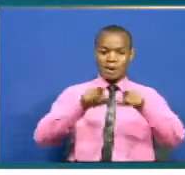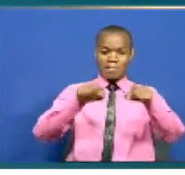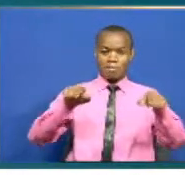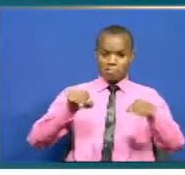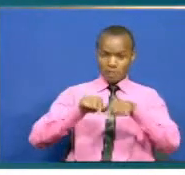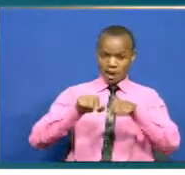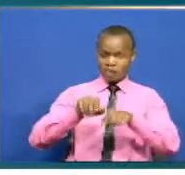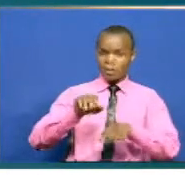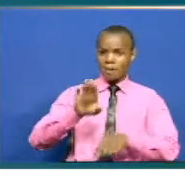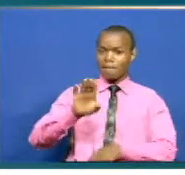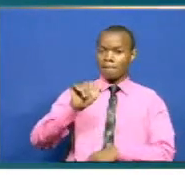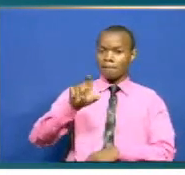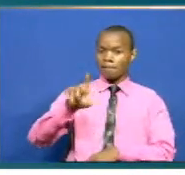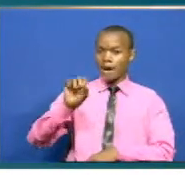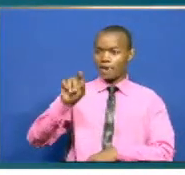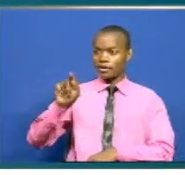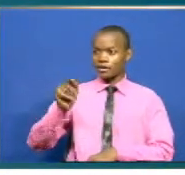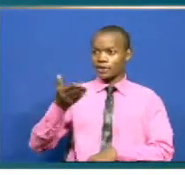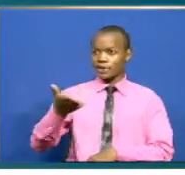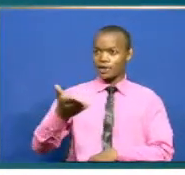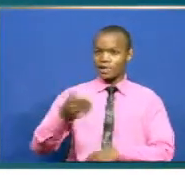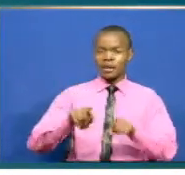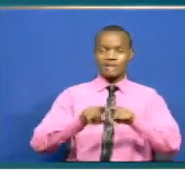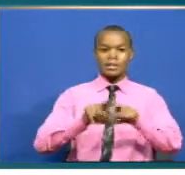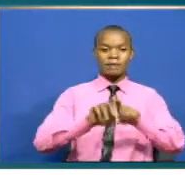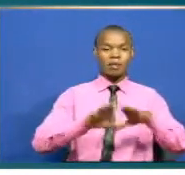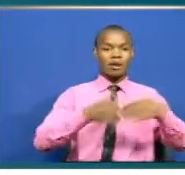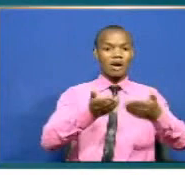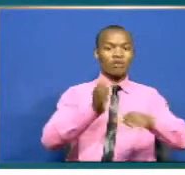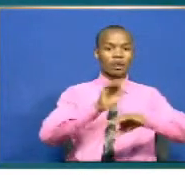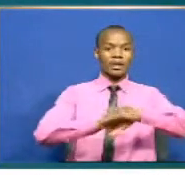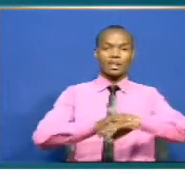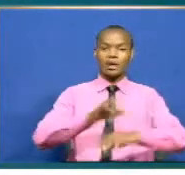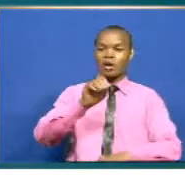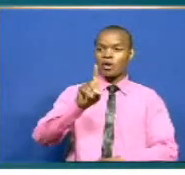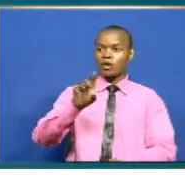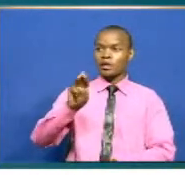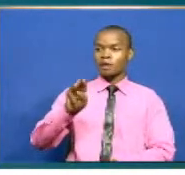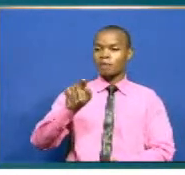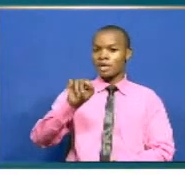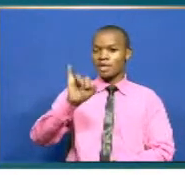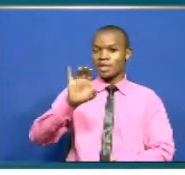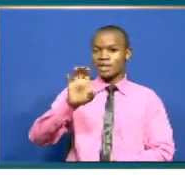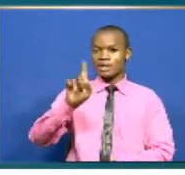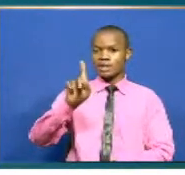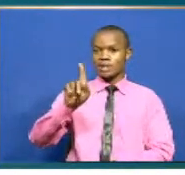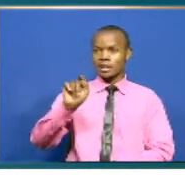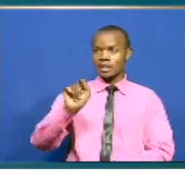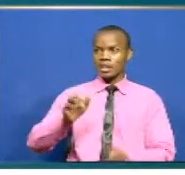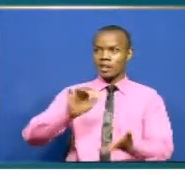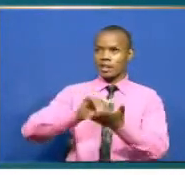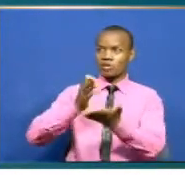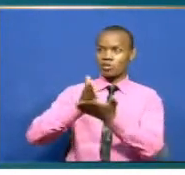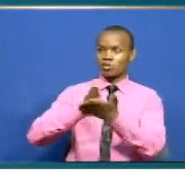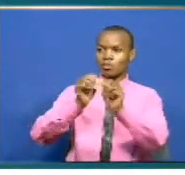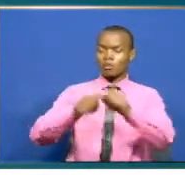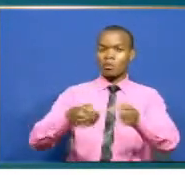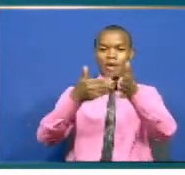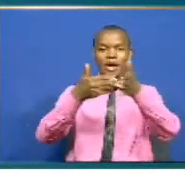therefore, it is the same as getting a ticket, an ODM ticket, in a particular constituency, so that you can contest against a